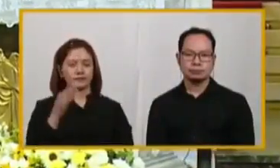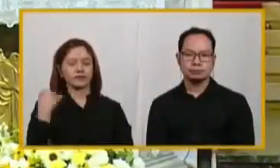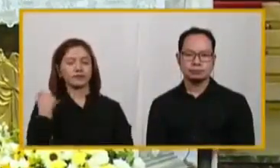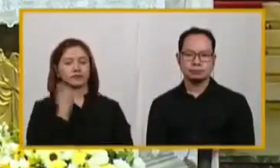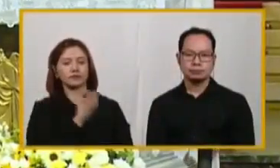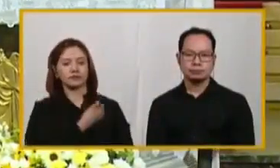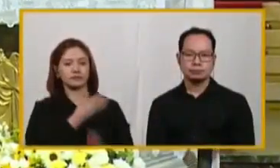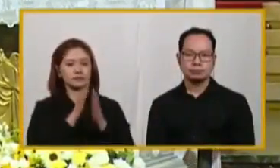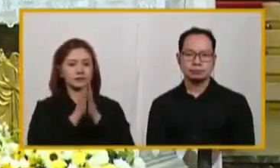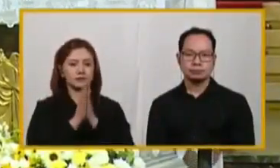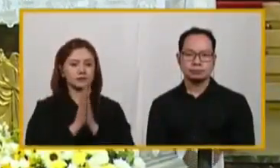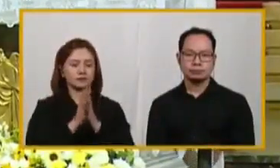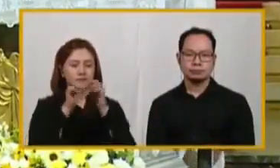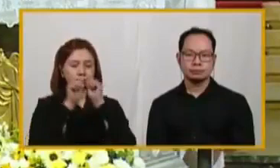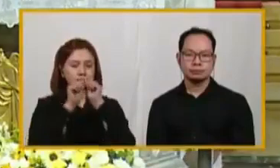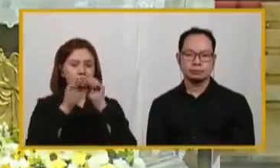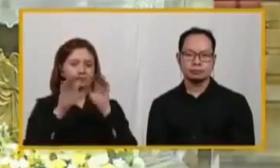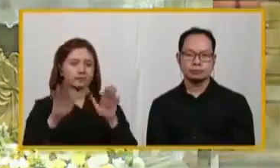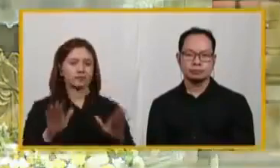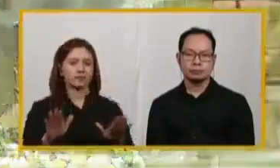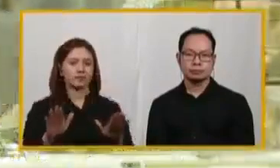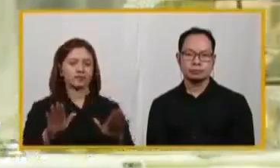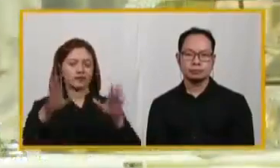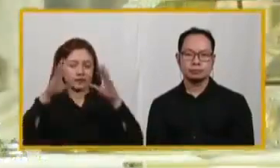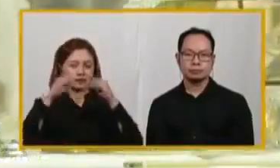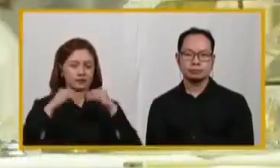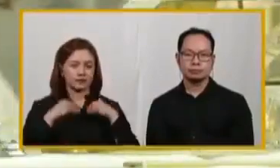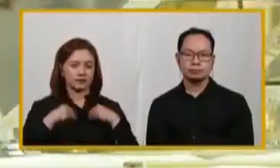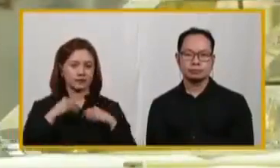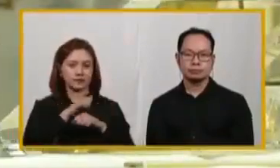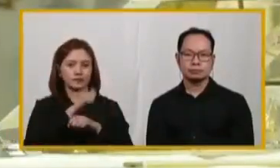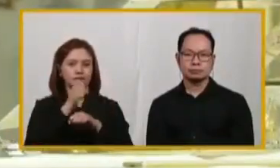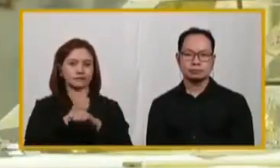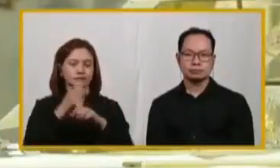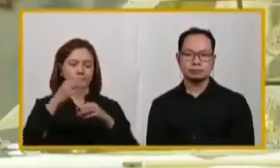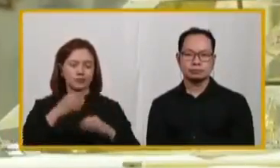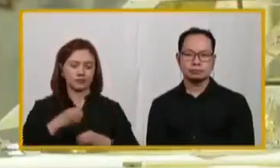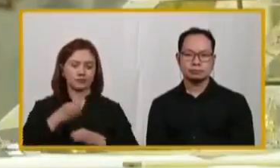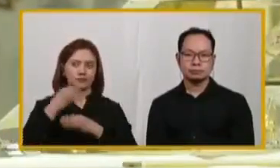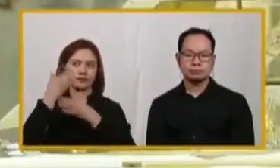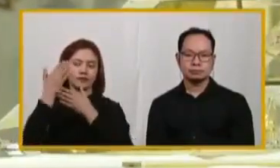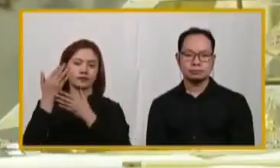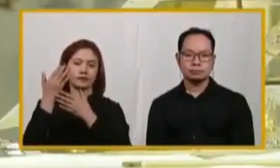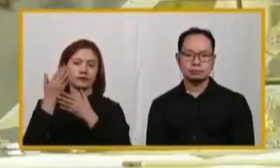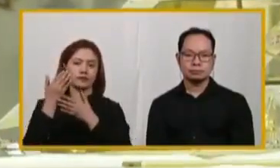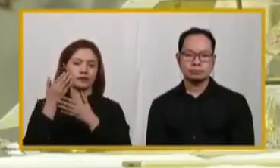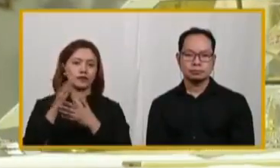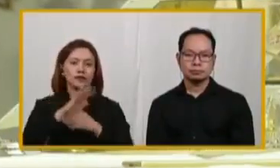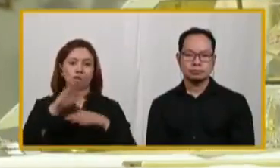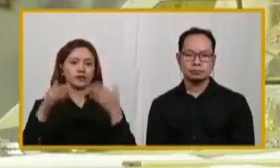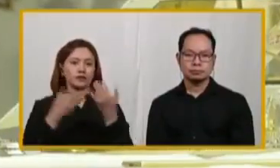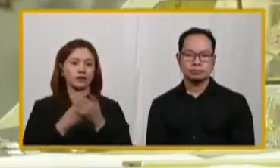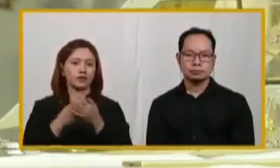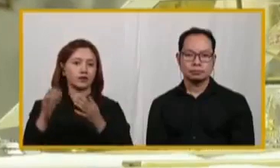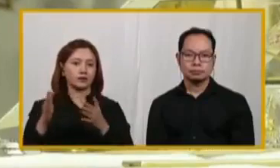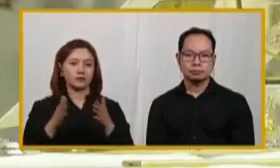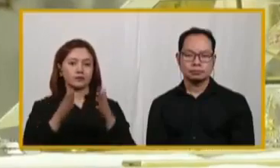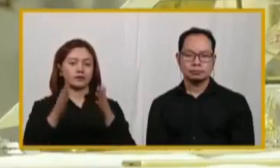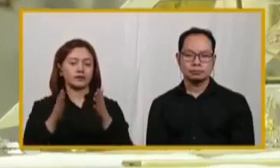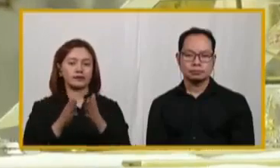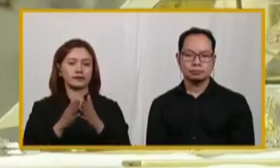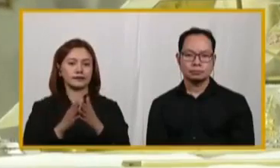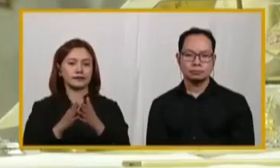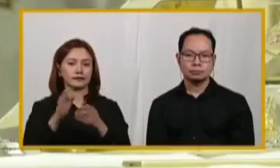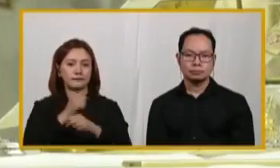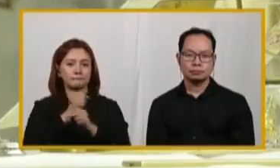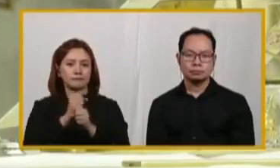pray, to bless, acknowledge, and approve this offering in every respect. Make it spiritual